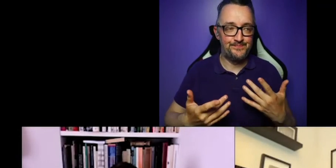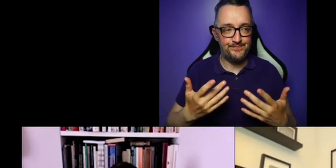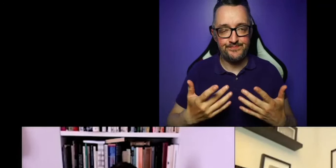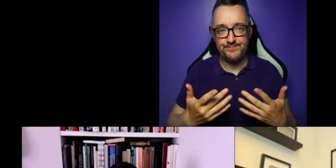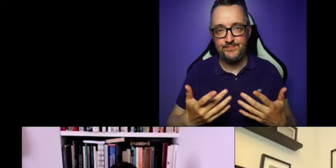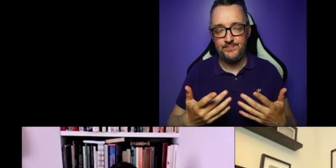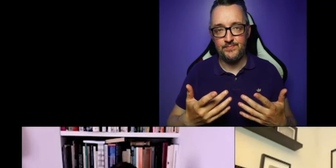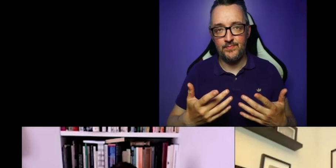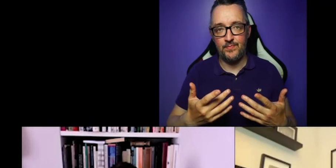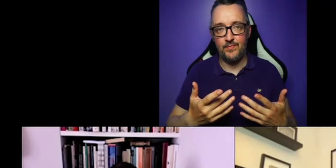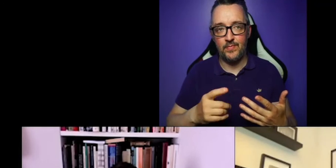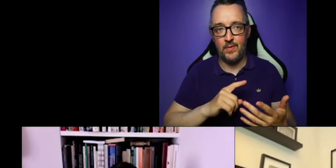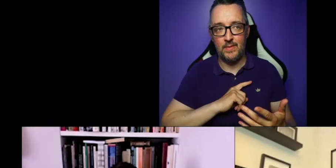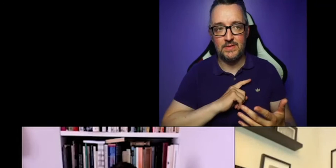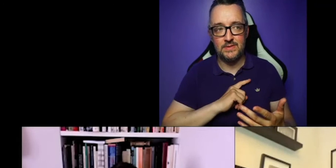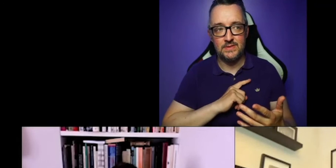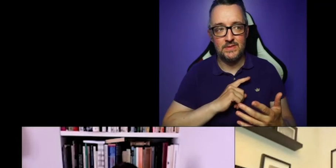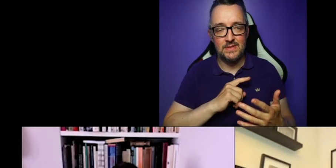very